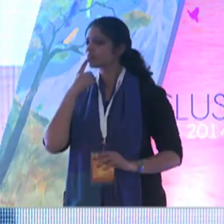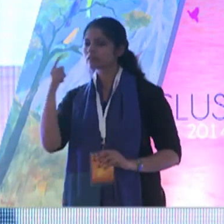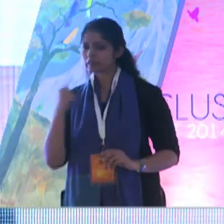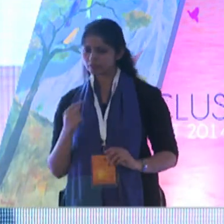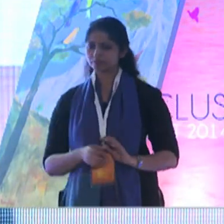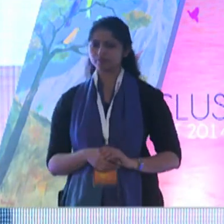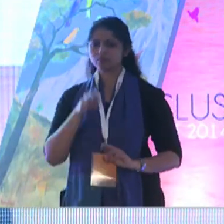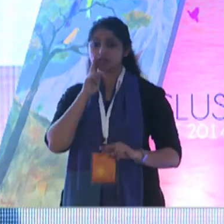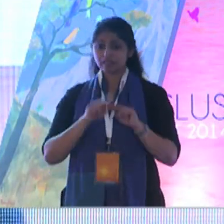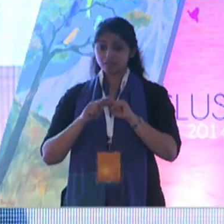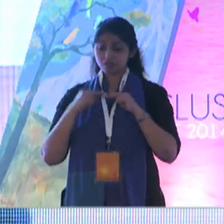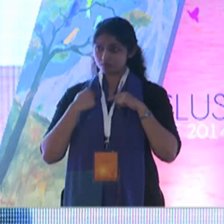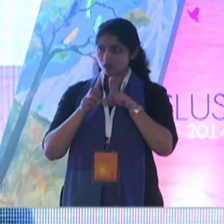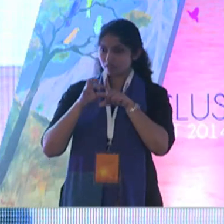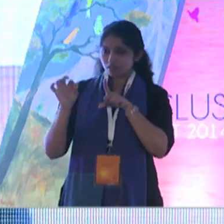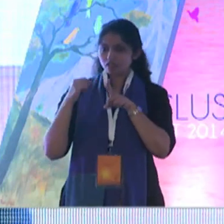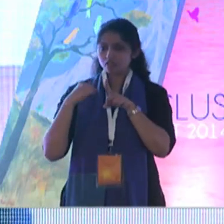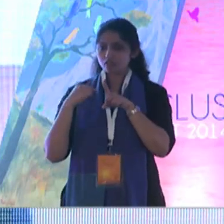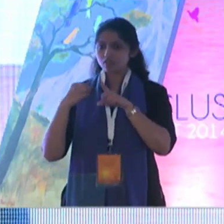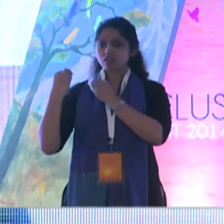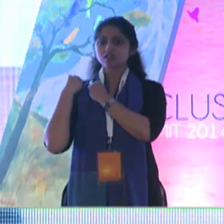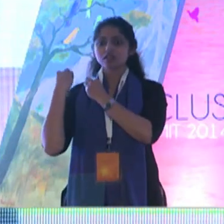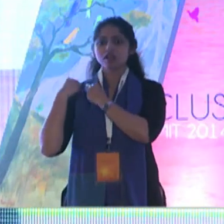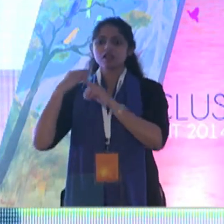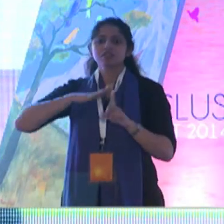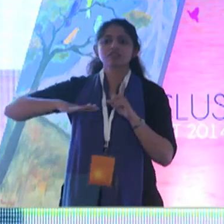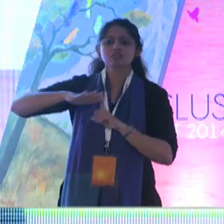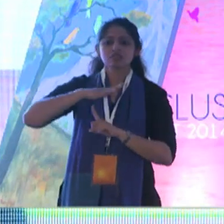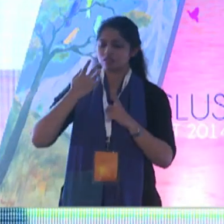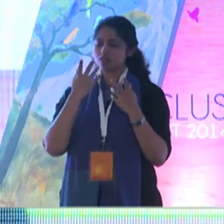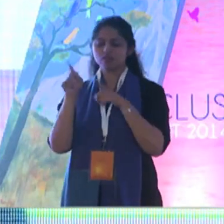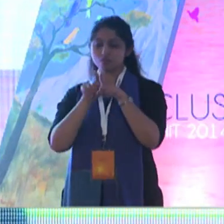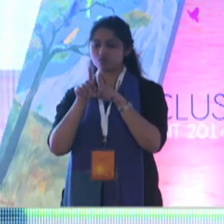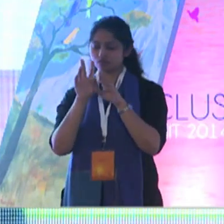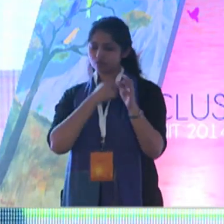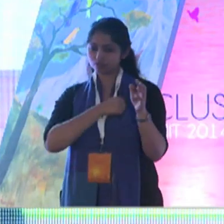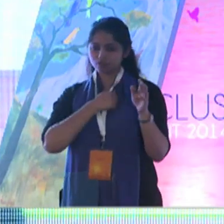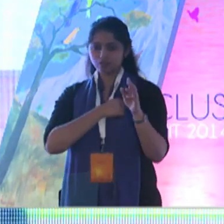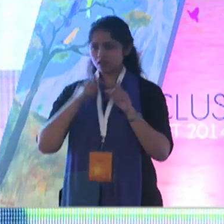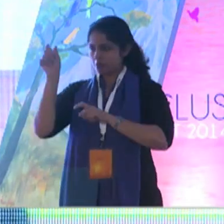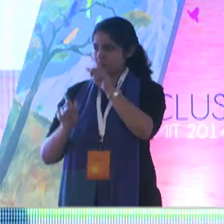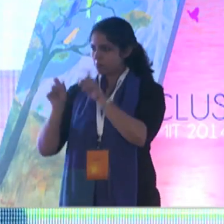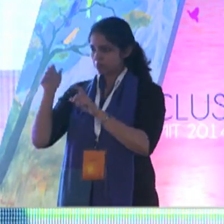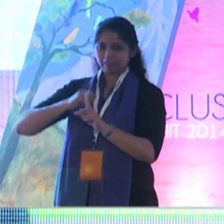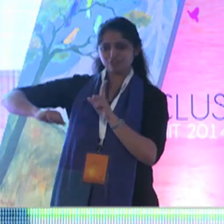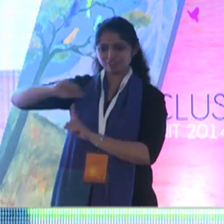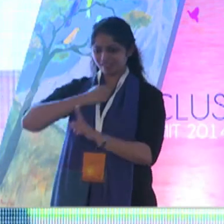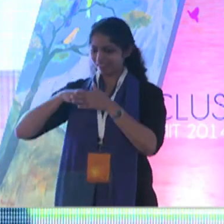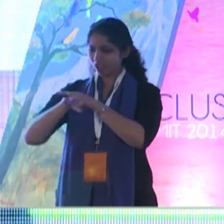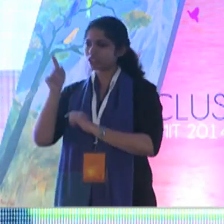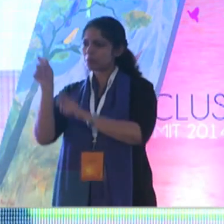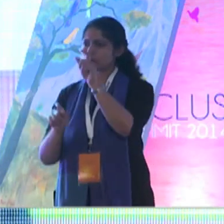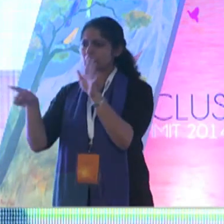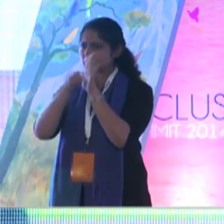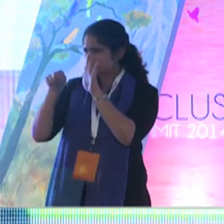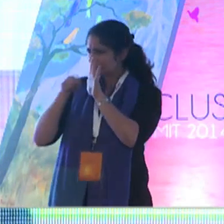said that what pushed me was the responses I got from society. She said the responses were so negative.